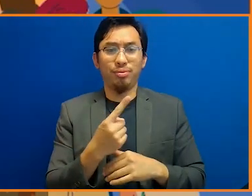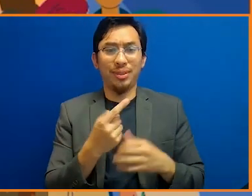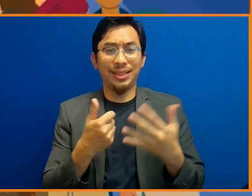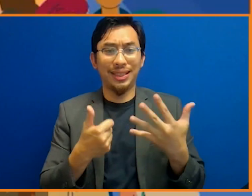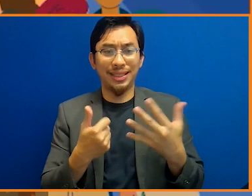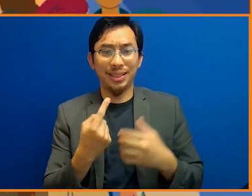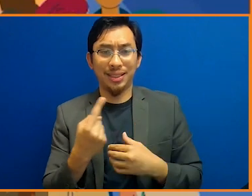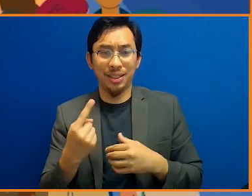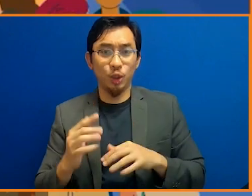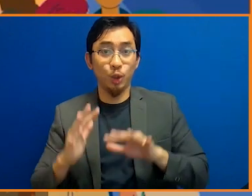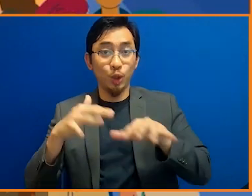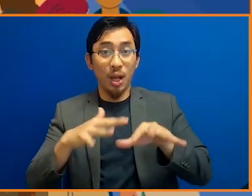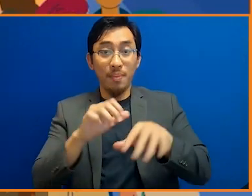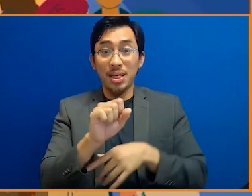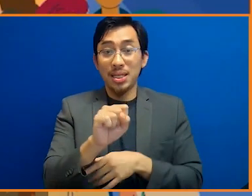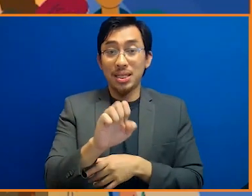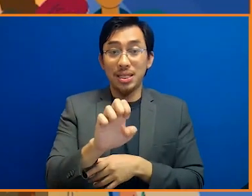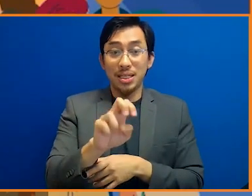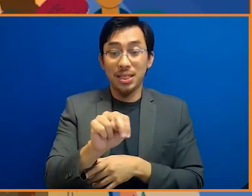reconstruct after